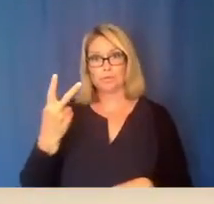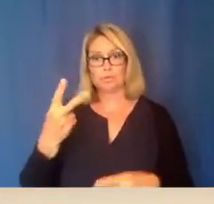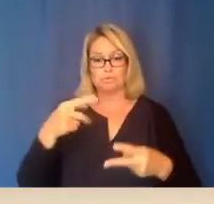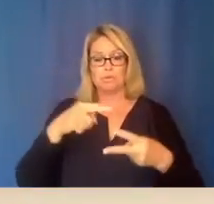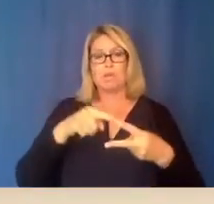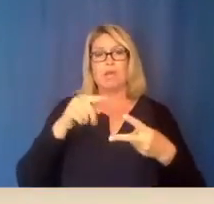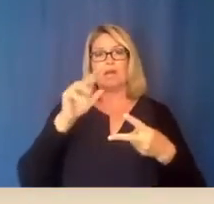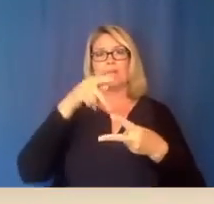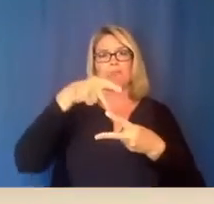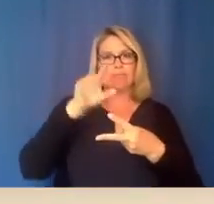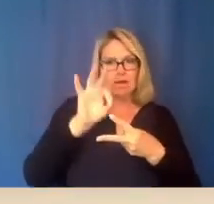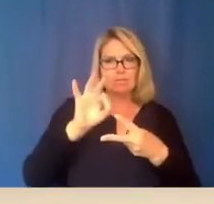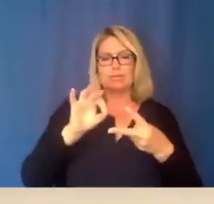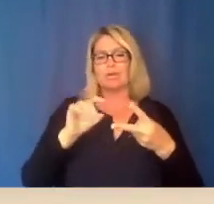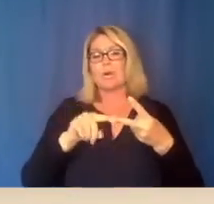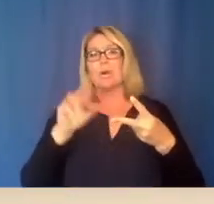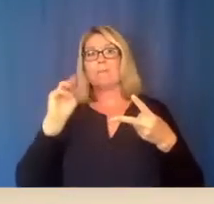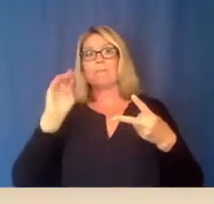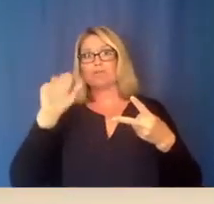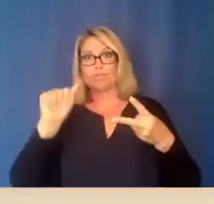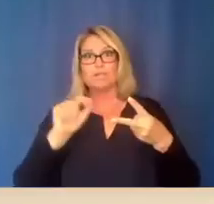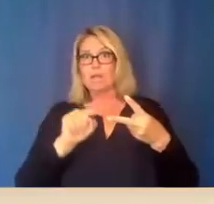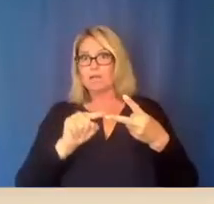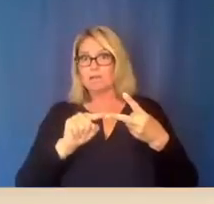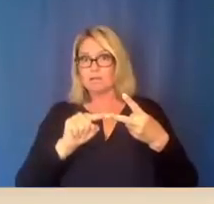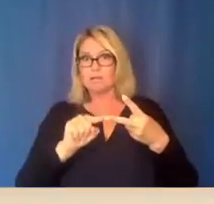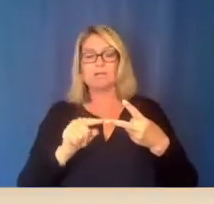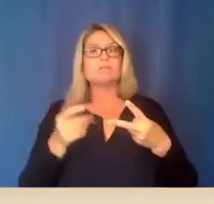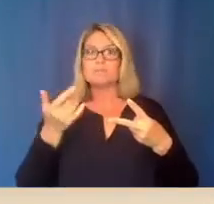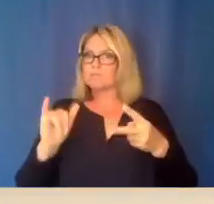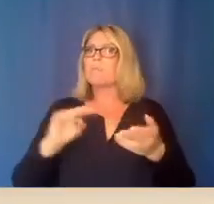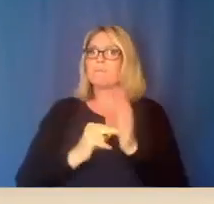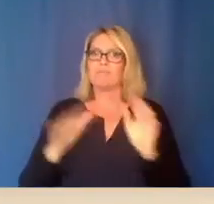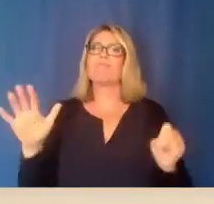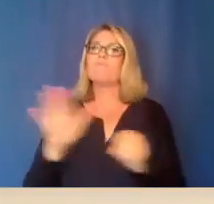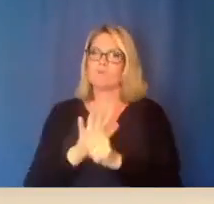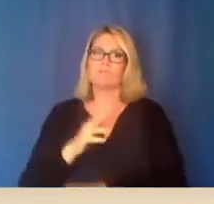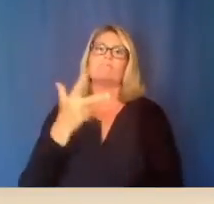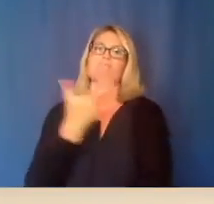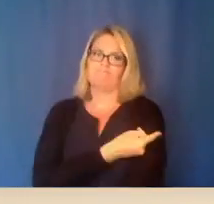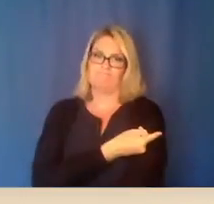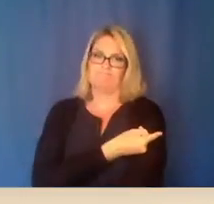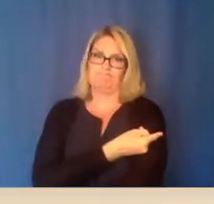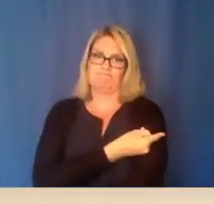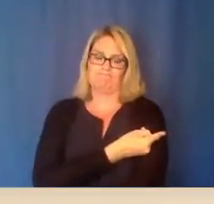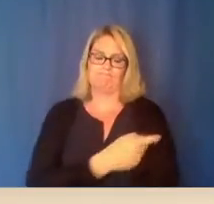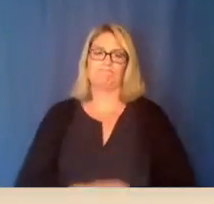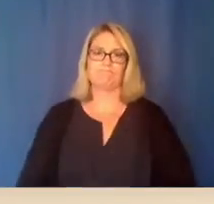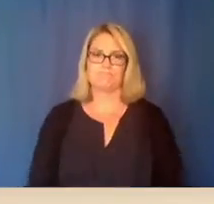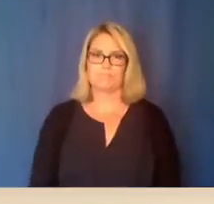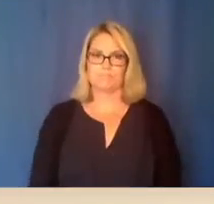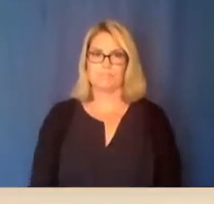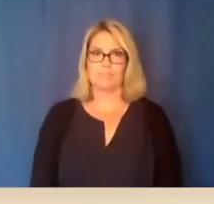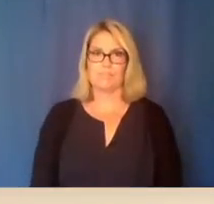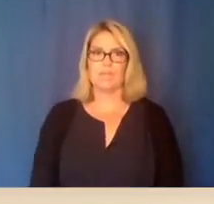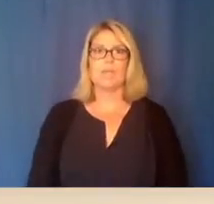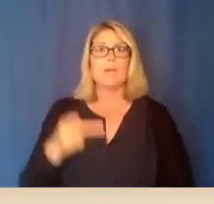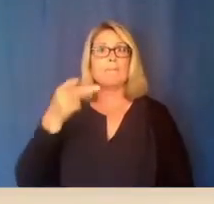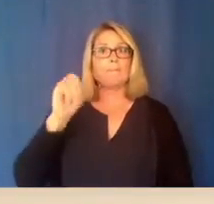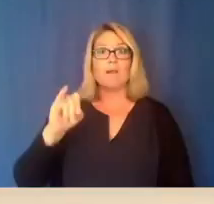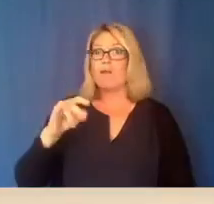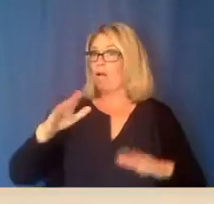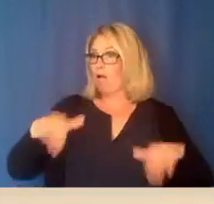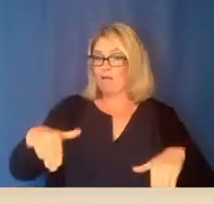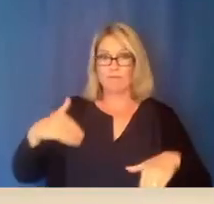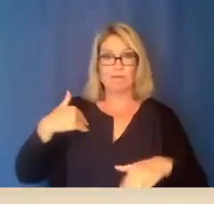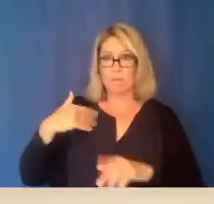one Pfizer and one Mrna, for instance, are considered fully immunized. PEI residents who have not yet scheduled their first